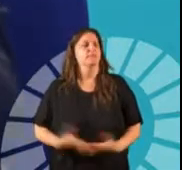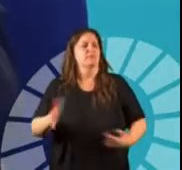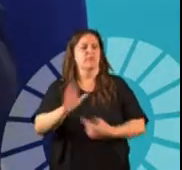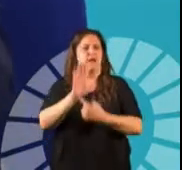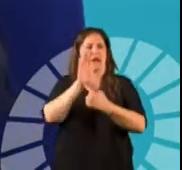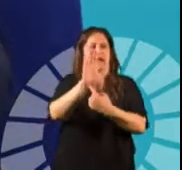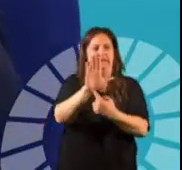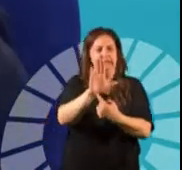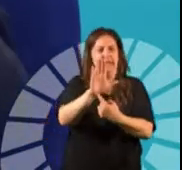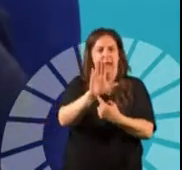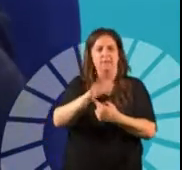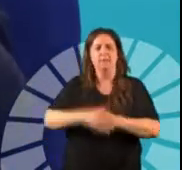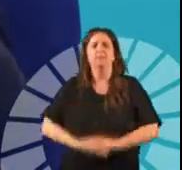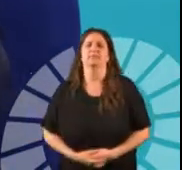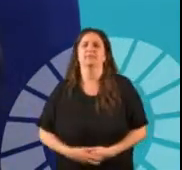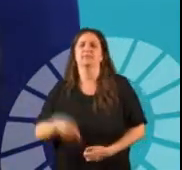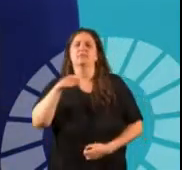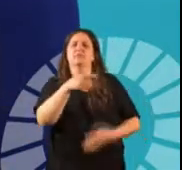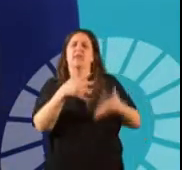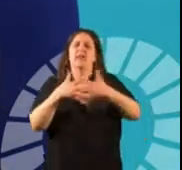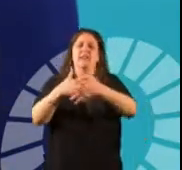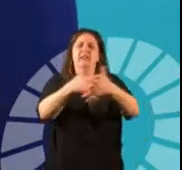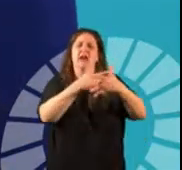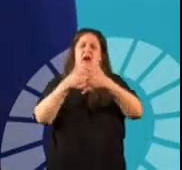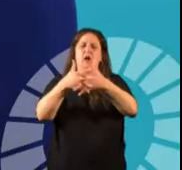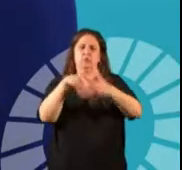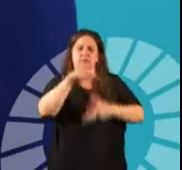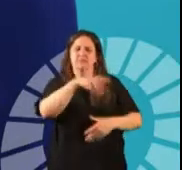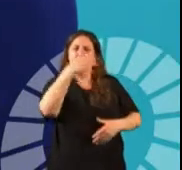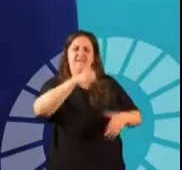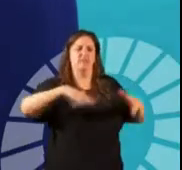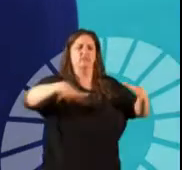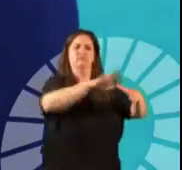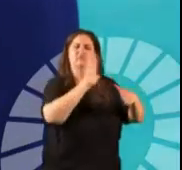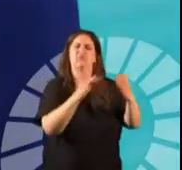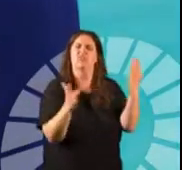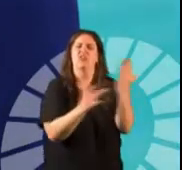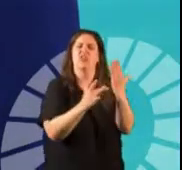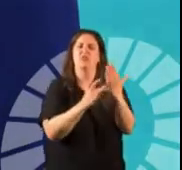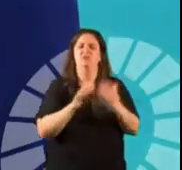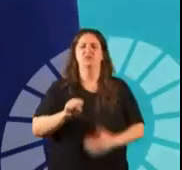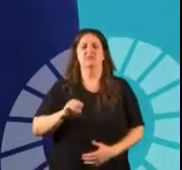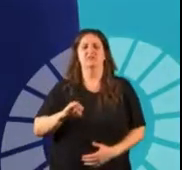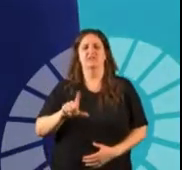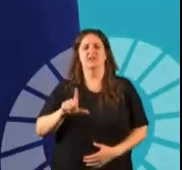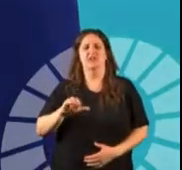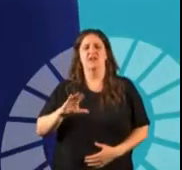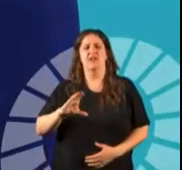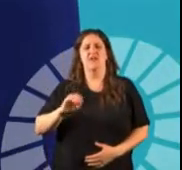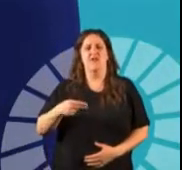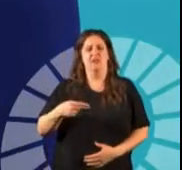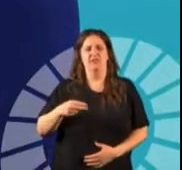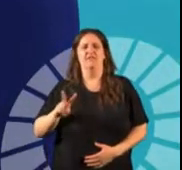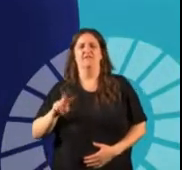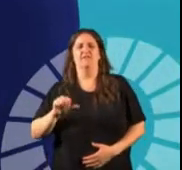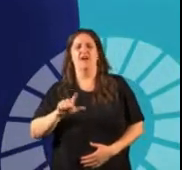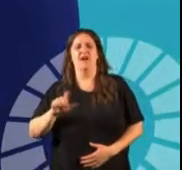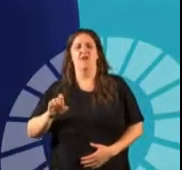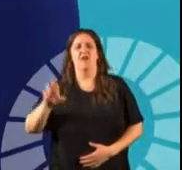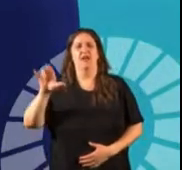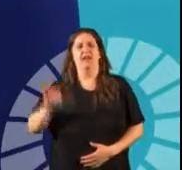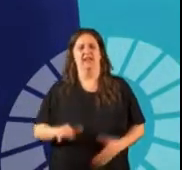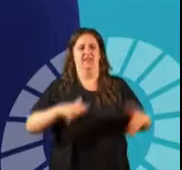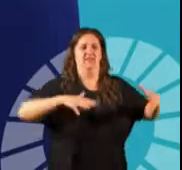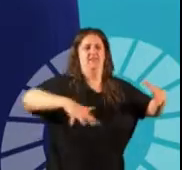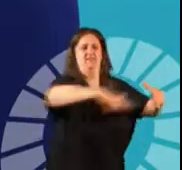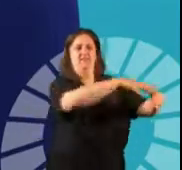Silicon Valleys of this world. And when we see the impact of this majority, male majority population in software